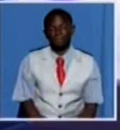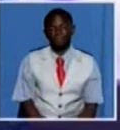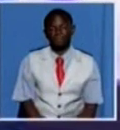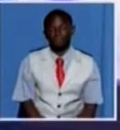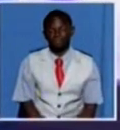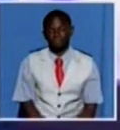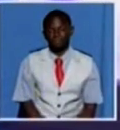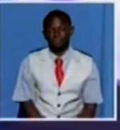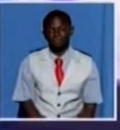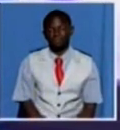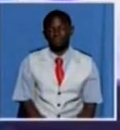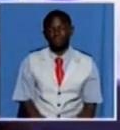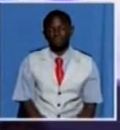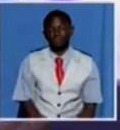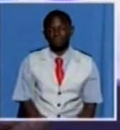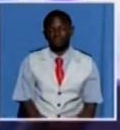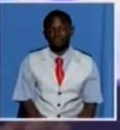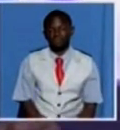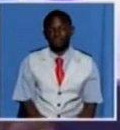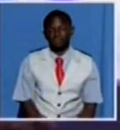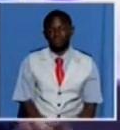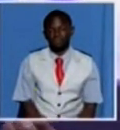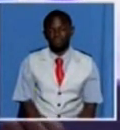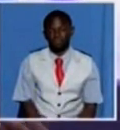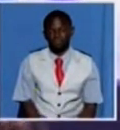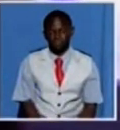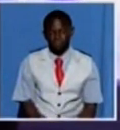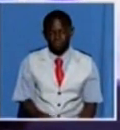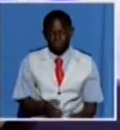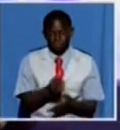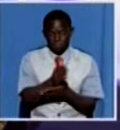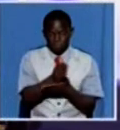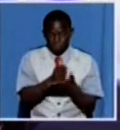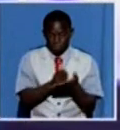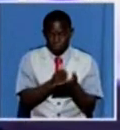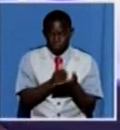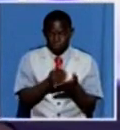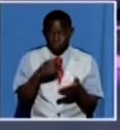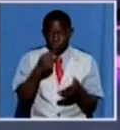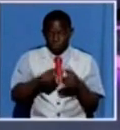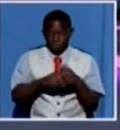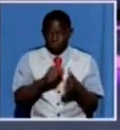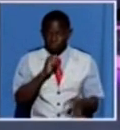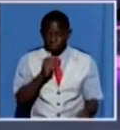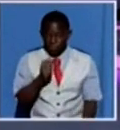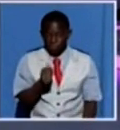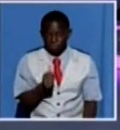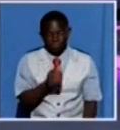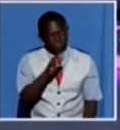it so that we don't frustrate, because even those who haven't started are Zambians who would want to start. Honorable Minister, so we need to build capacity. As we